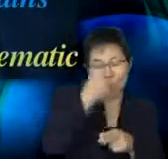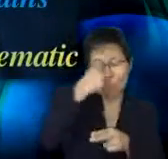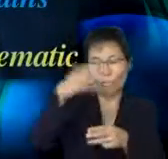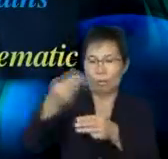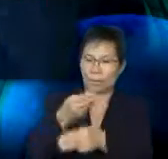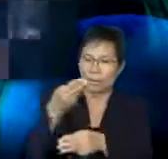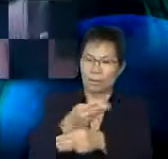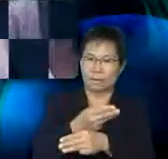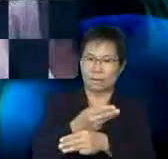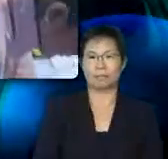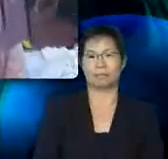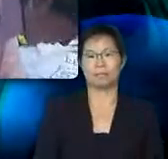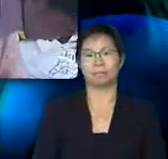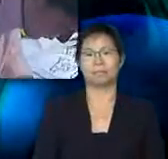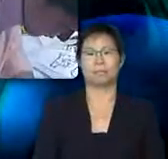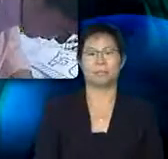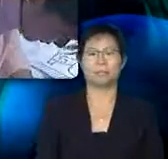word mathematics.